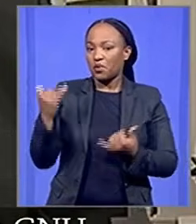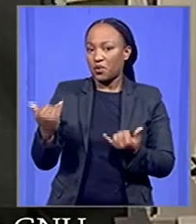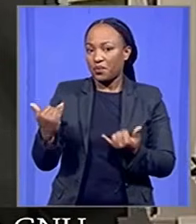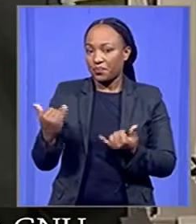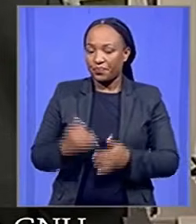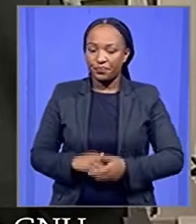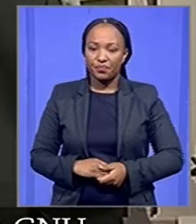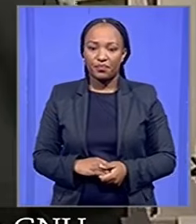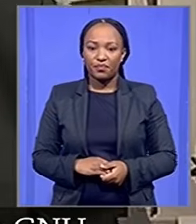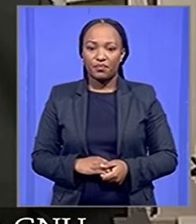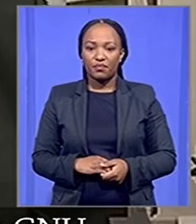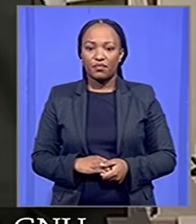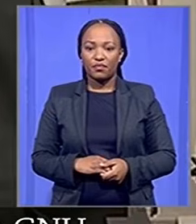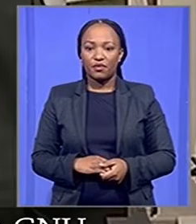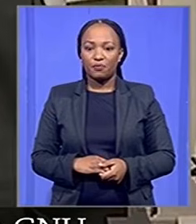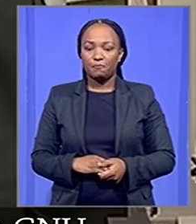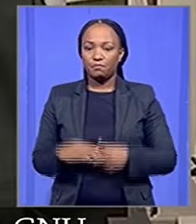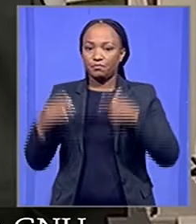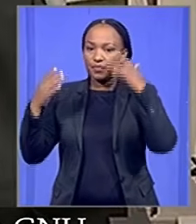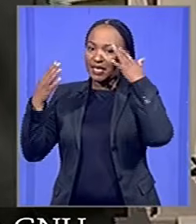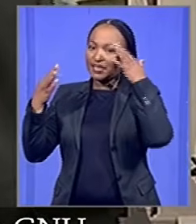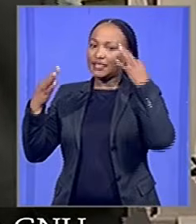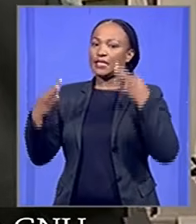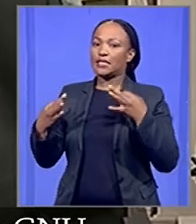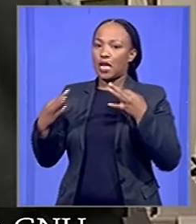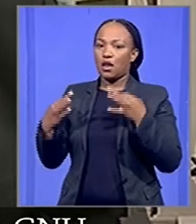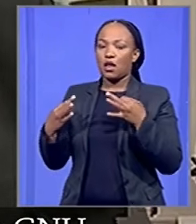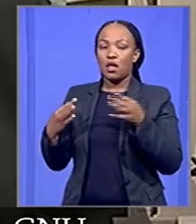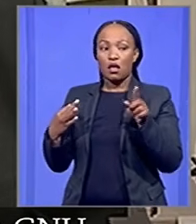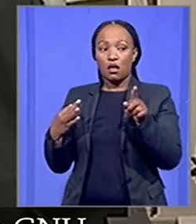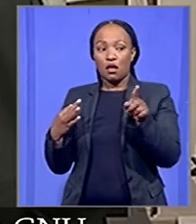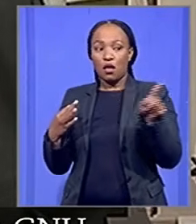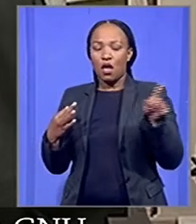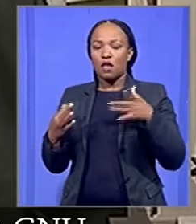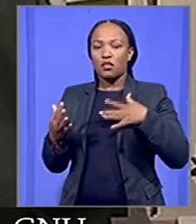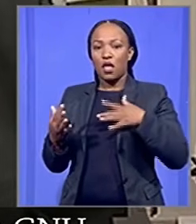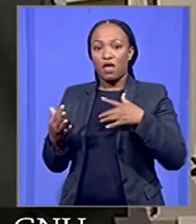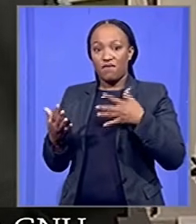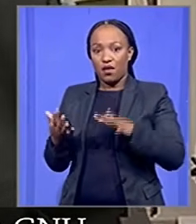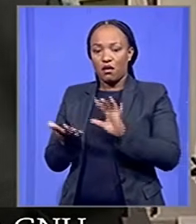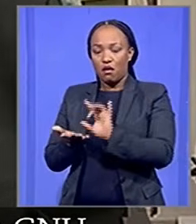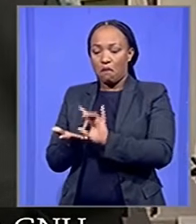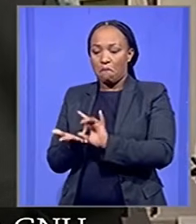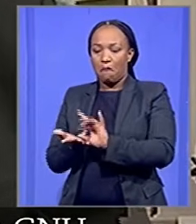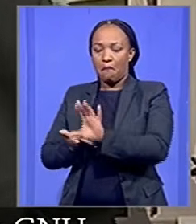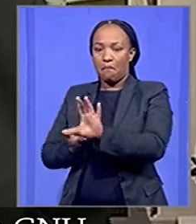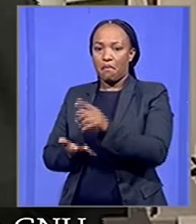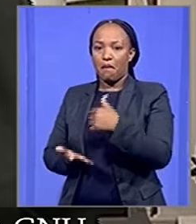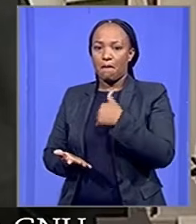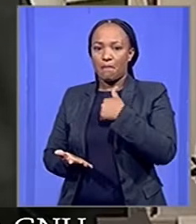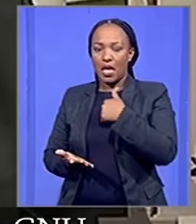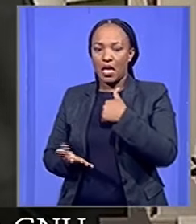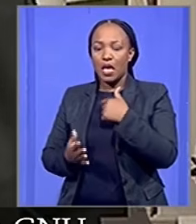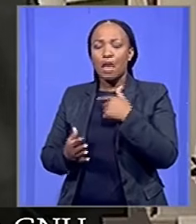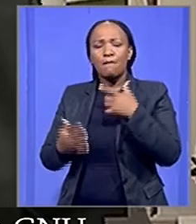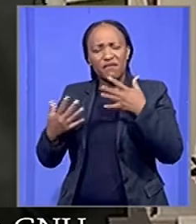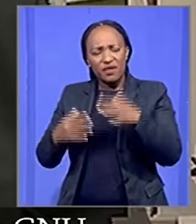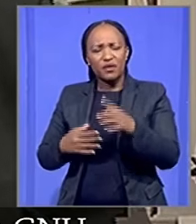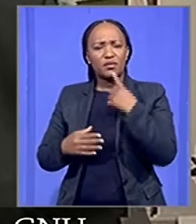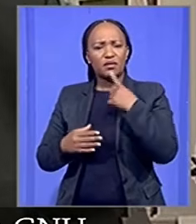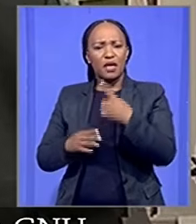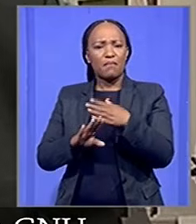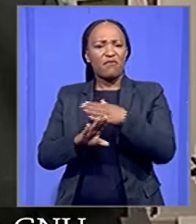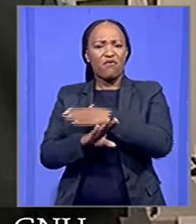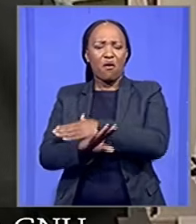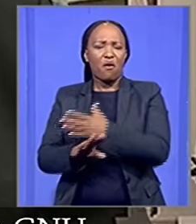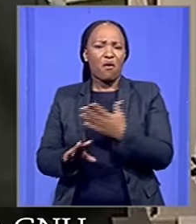The decision to impeach me was a political decision. I said it before I was impeached and I maintain that. There was no